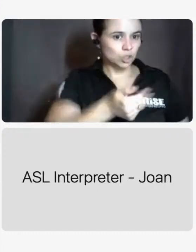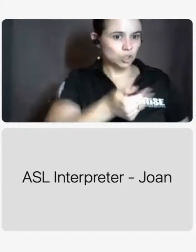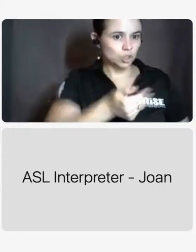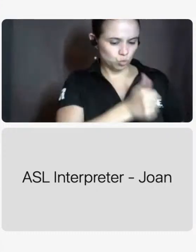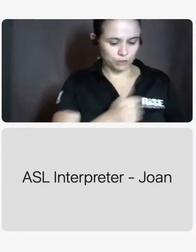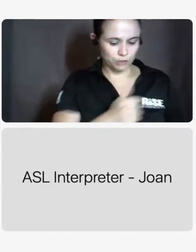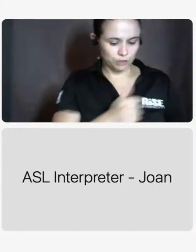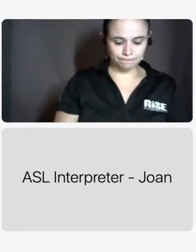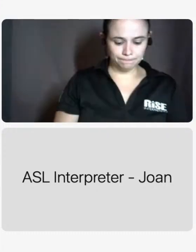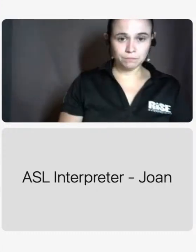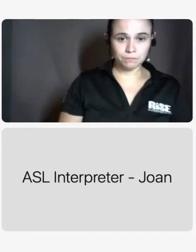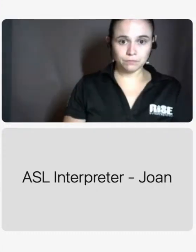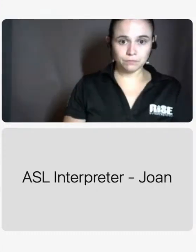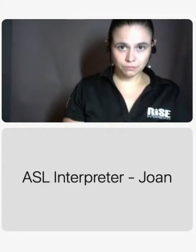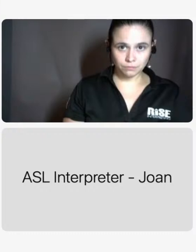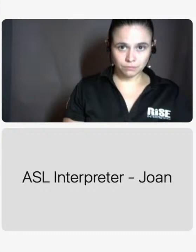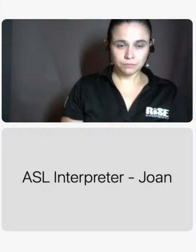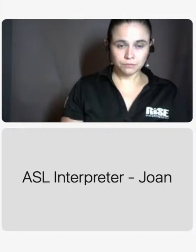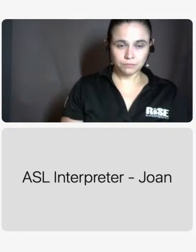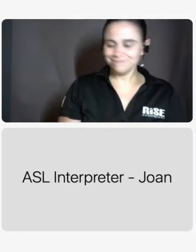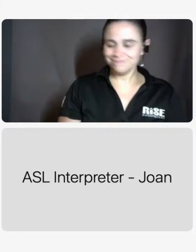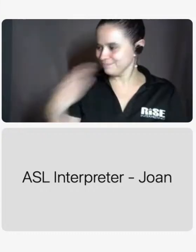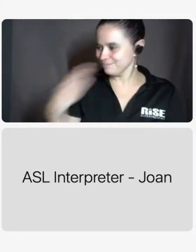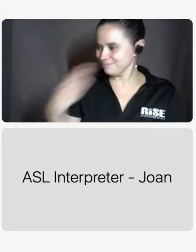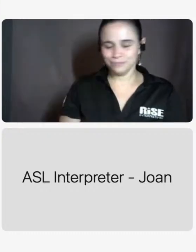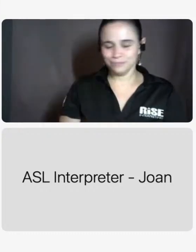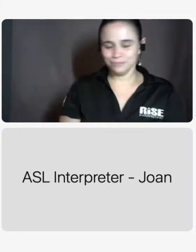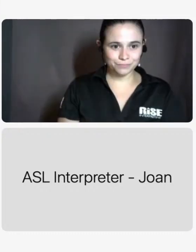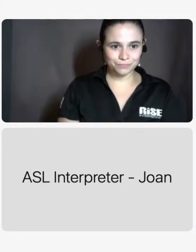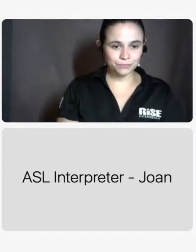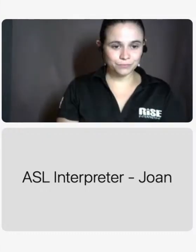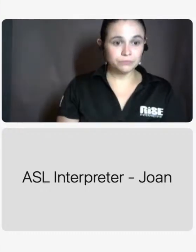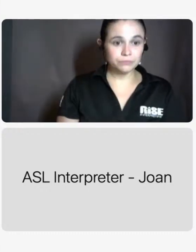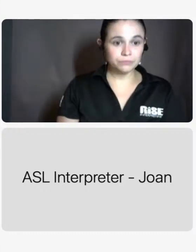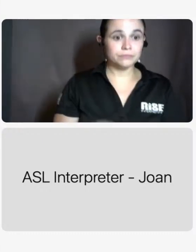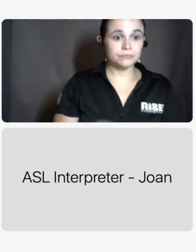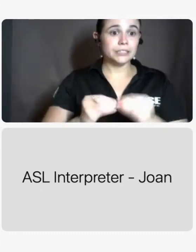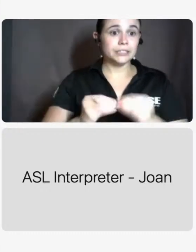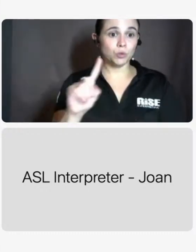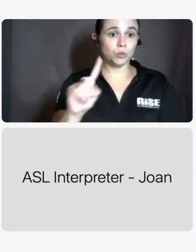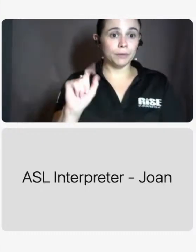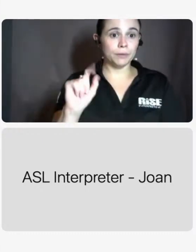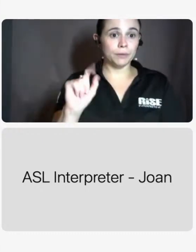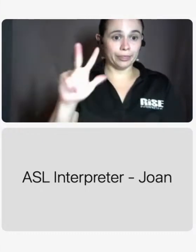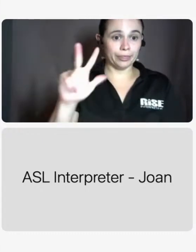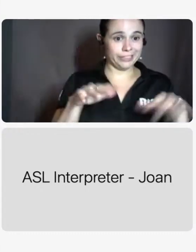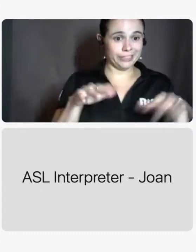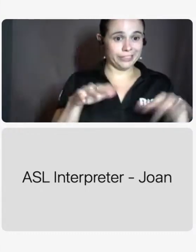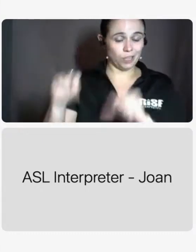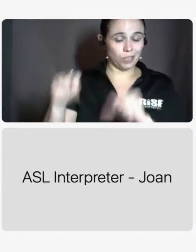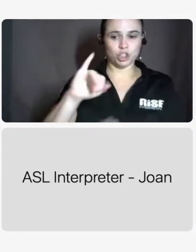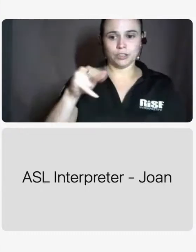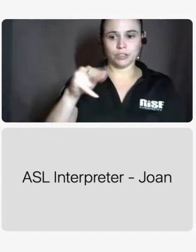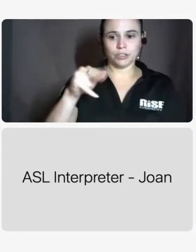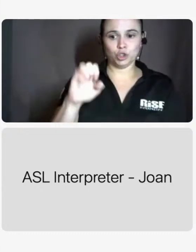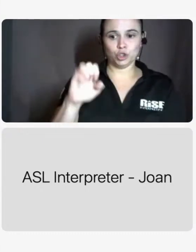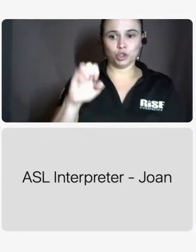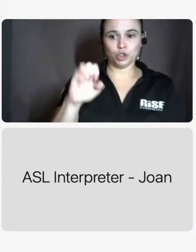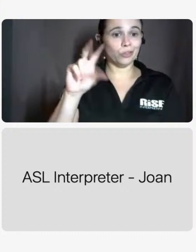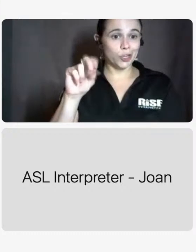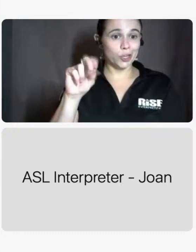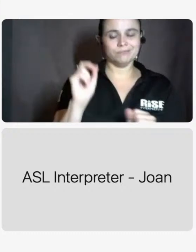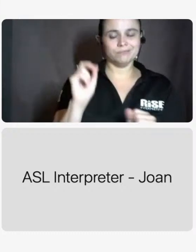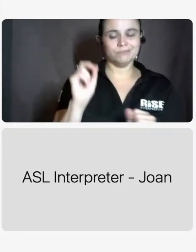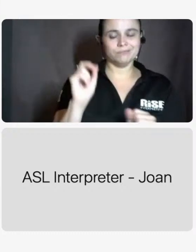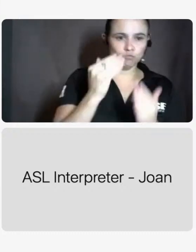Gracias. Item 1.3, the adoption of June 30th, 2022 agenda. I need a motion. I'm asking for a